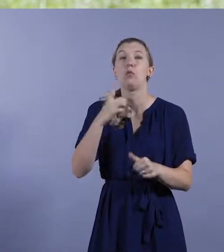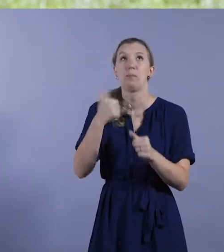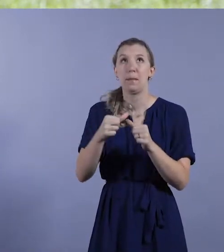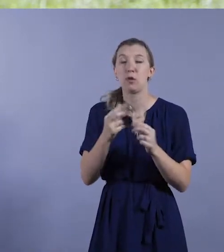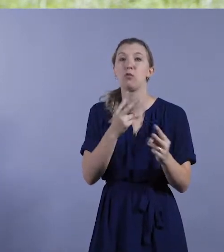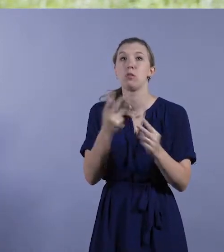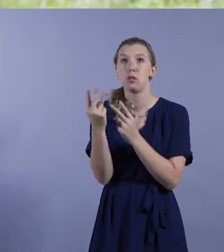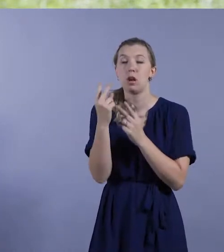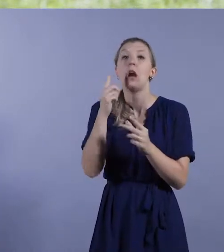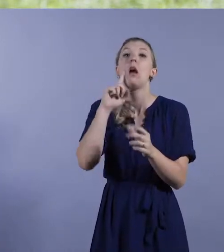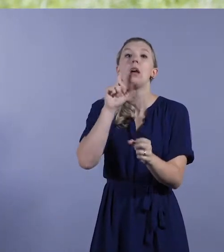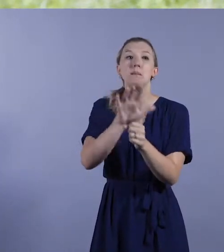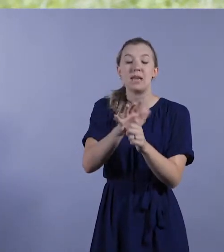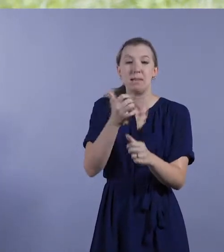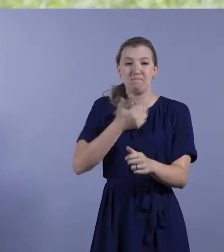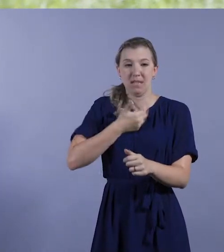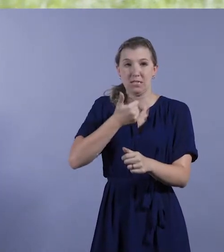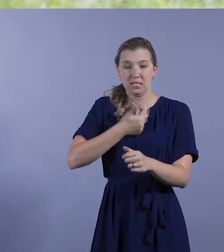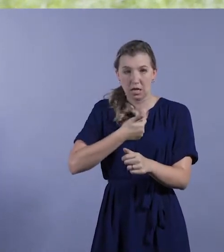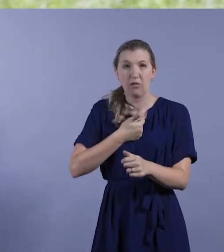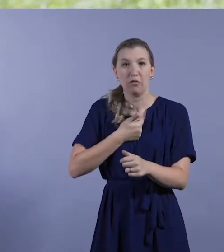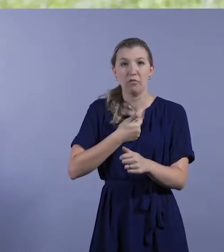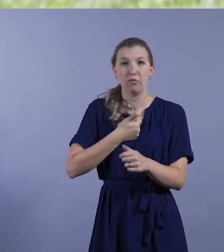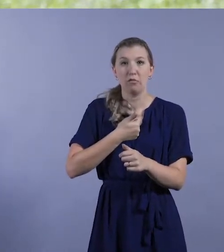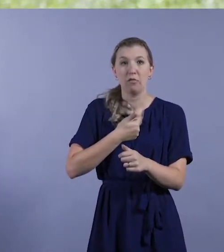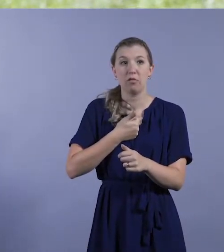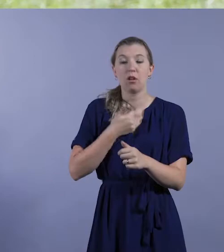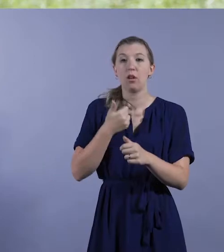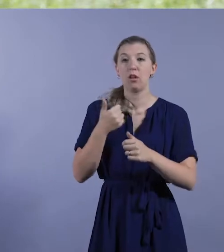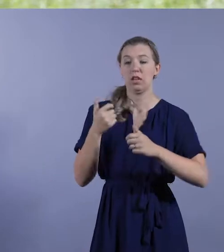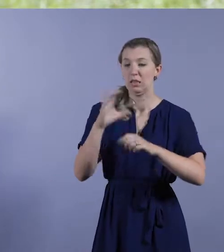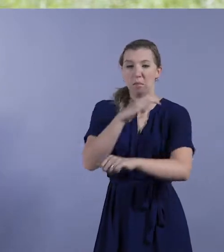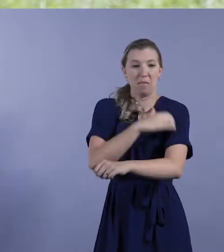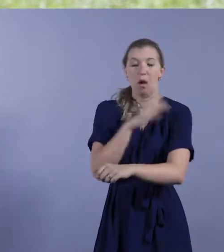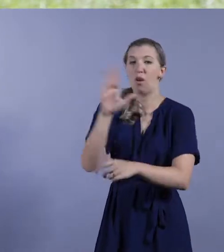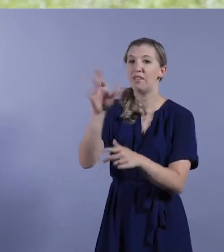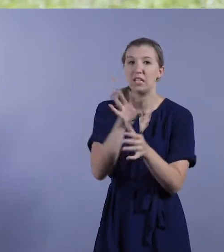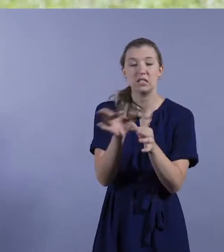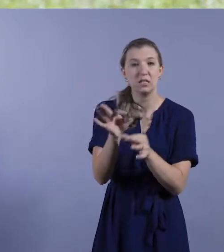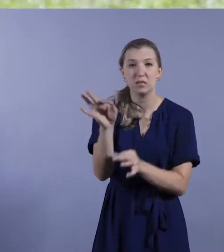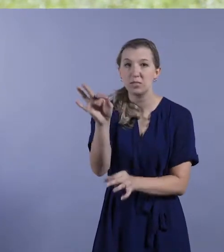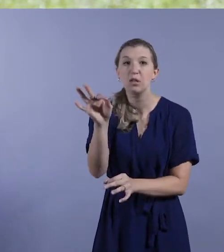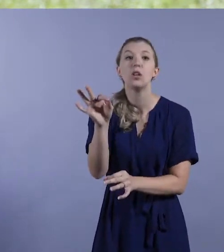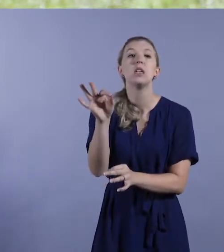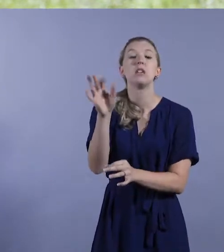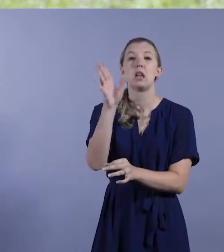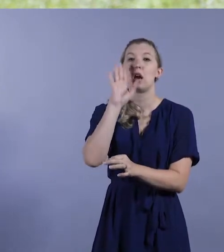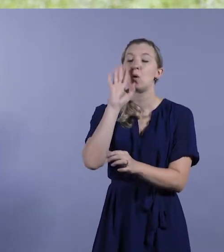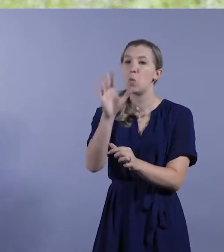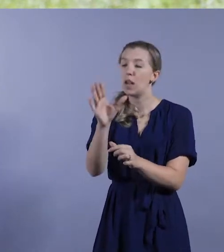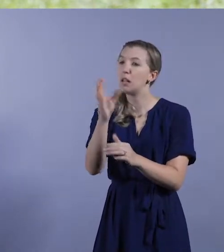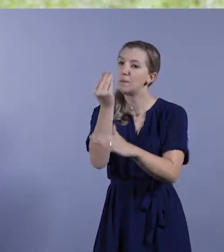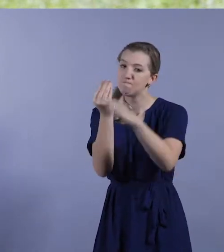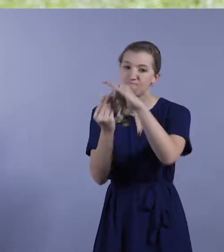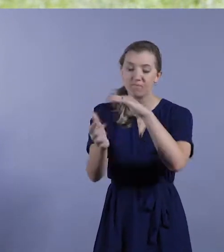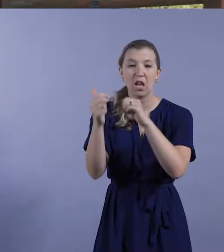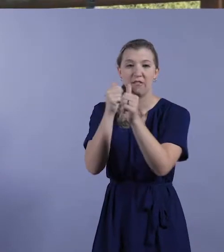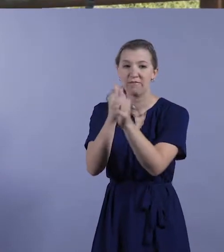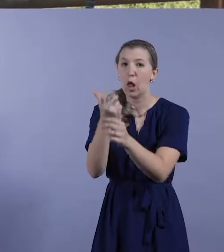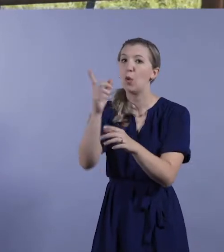myself to observe to the best of my ability through the power of his Spirit to do all that he has commanded